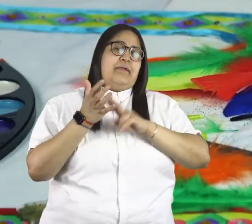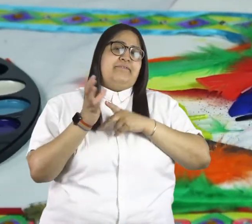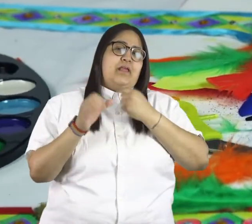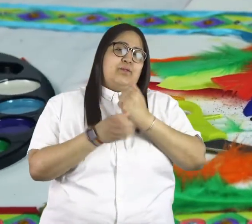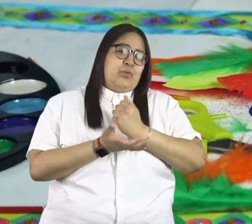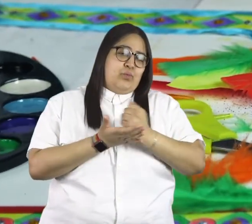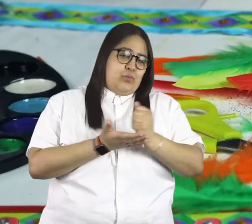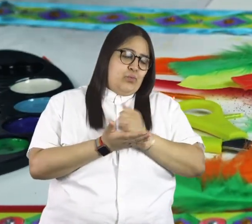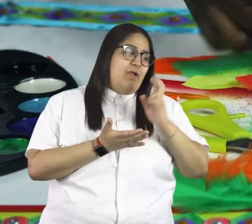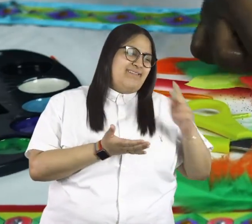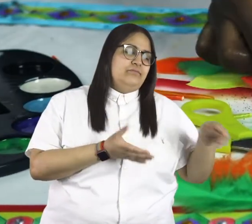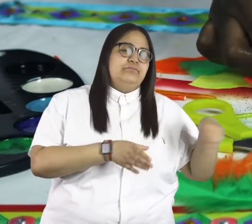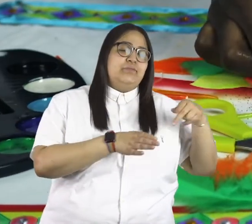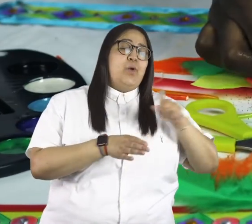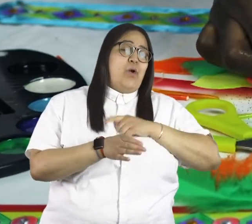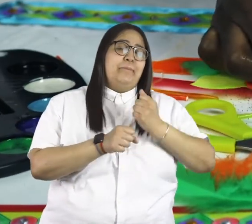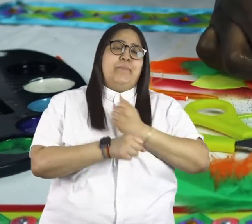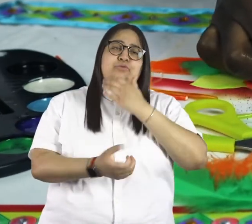dries.